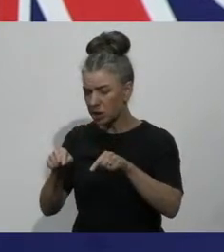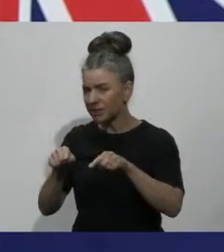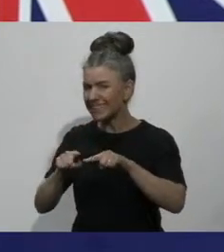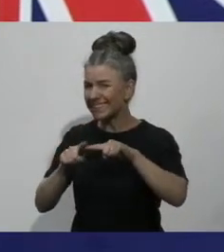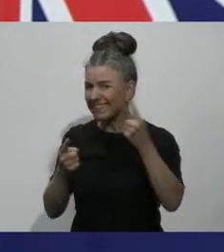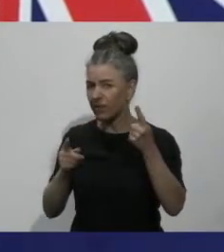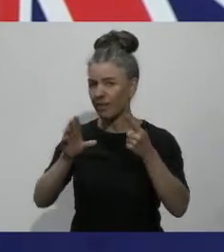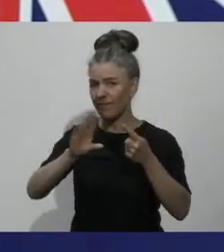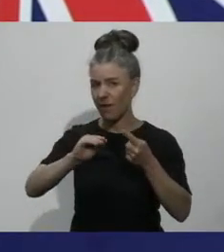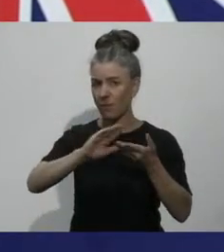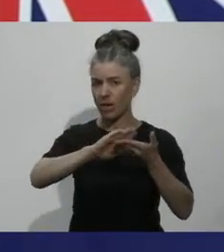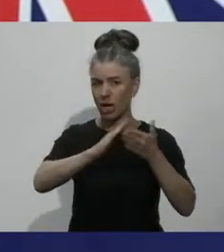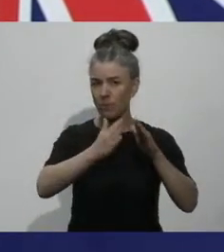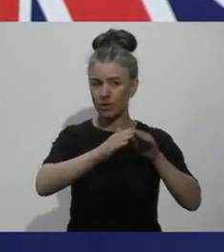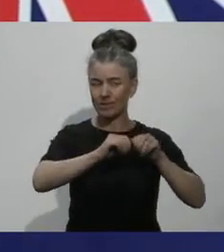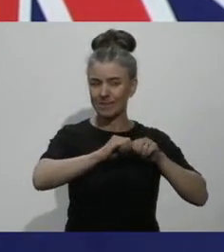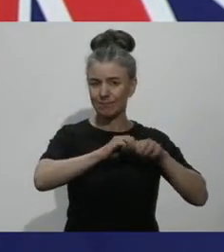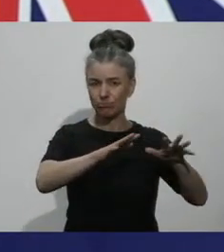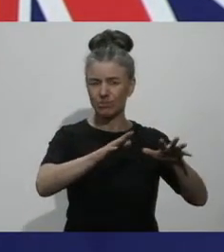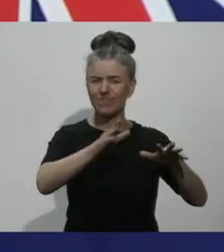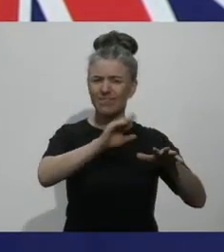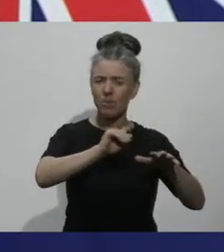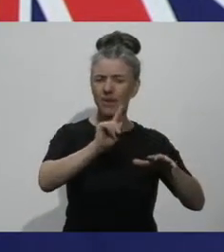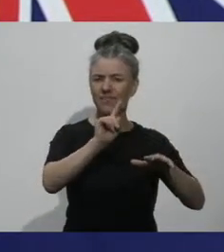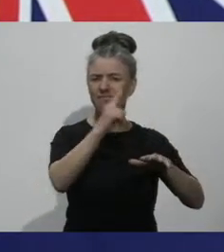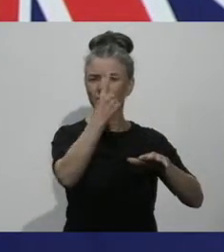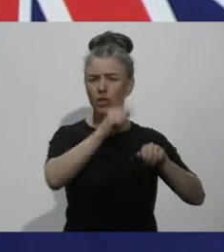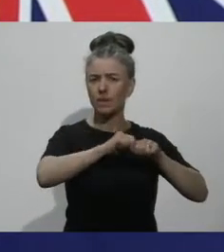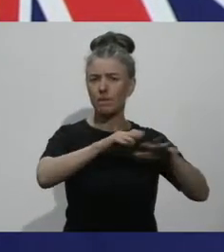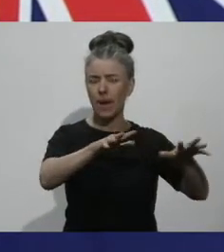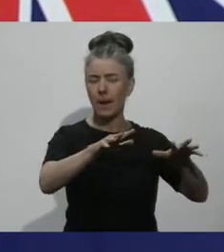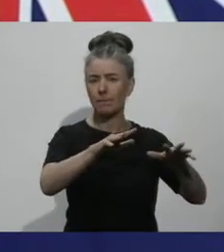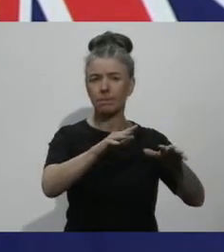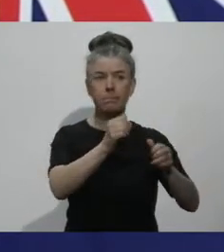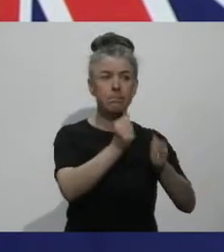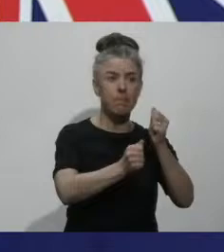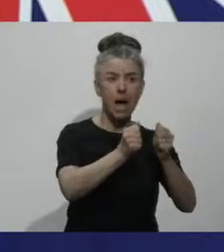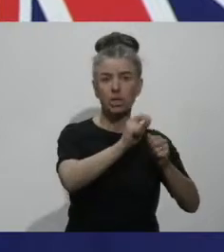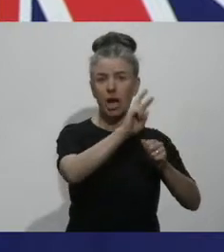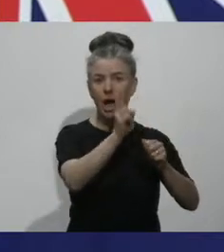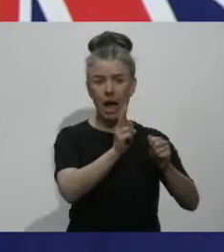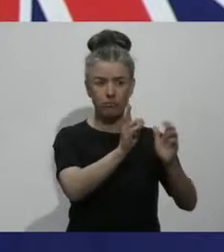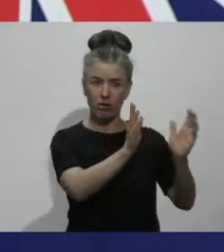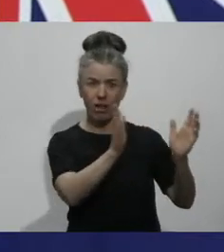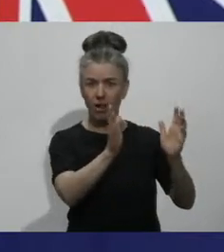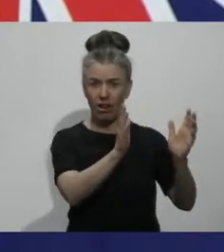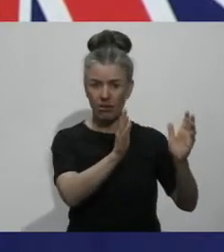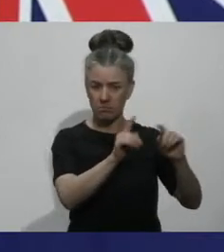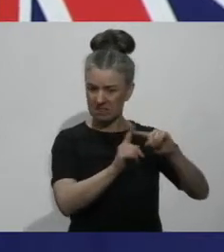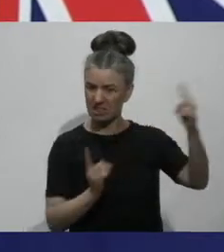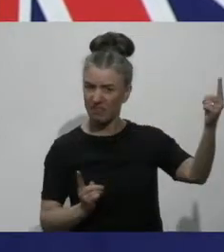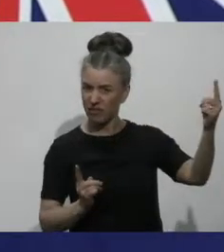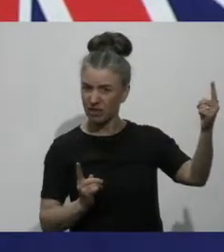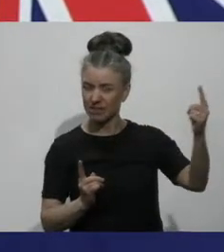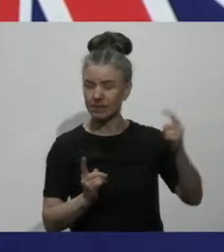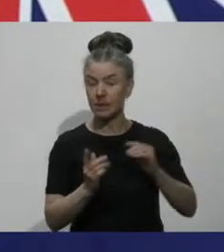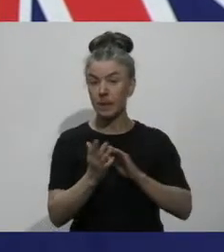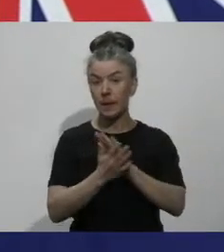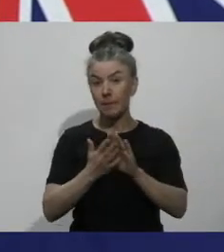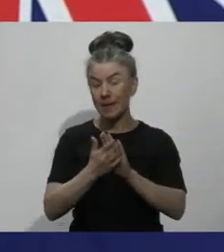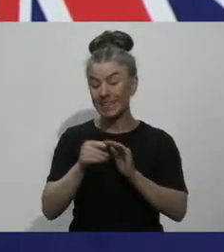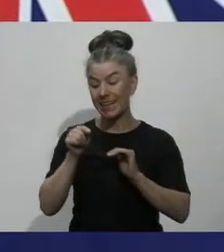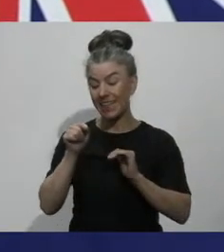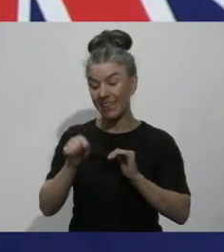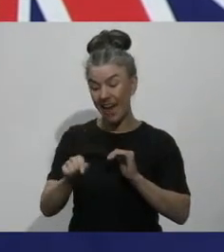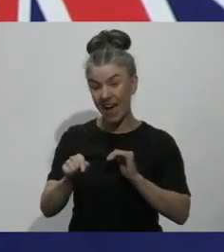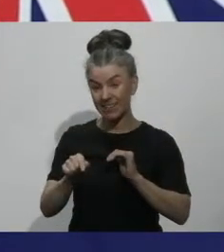community cases in our first original outbreak in New Zealand. This suggests this is not a case of